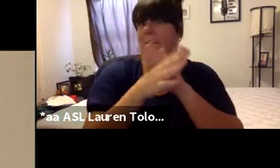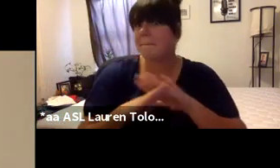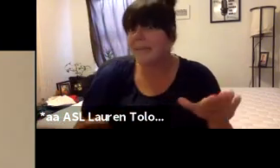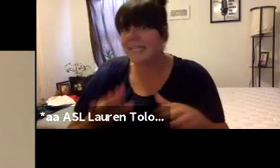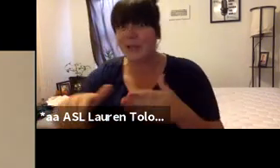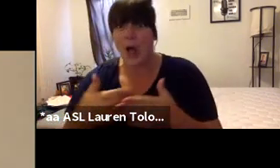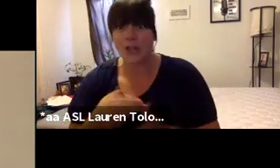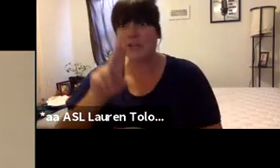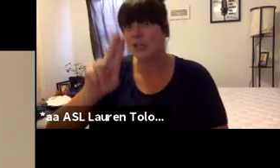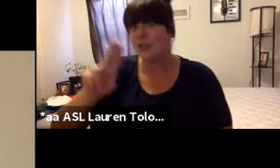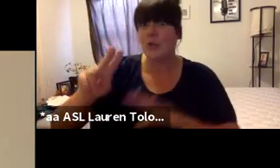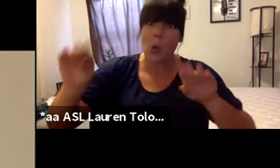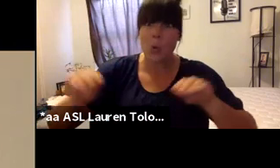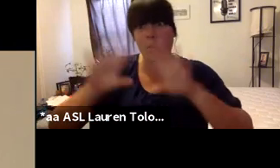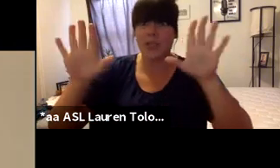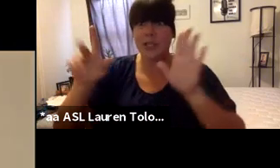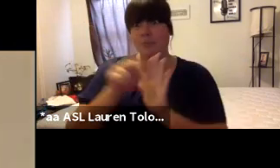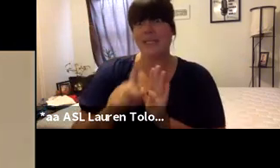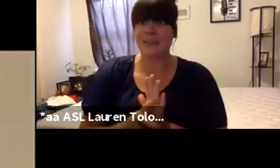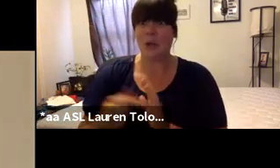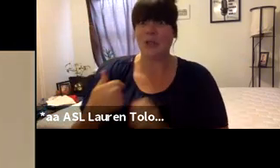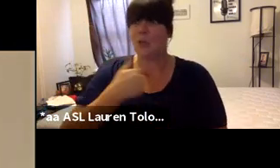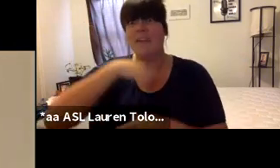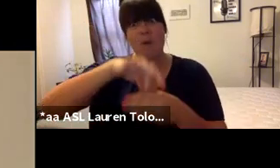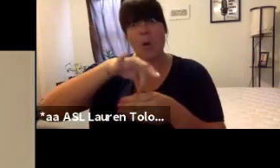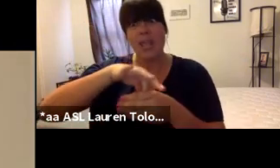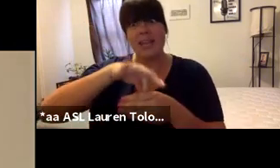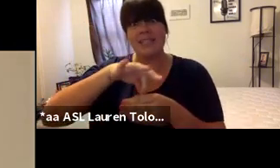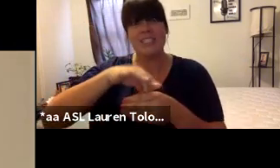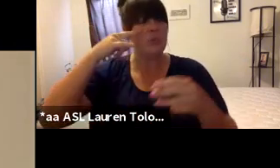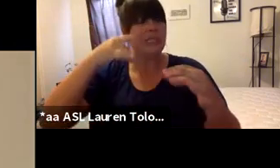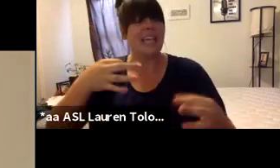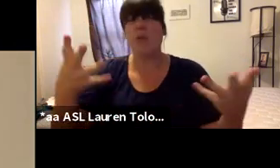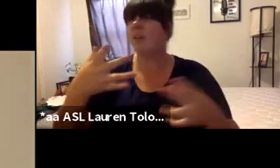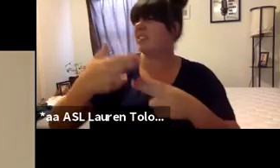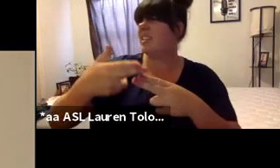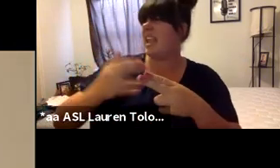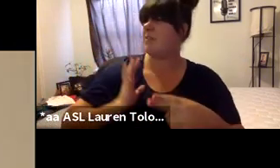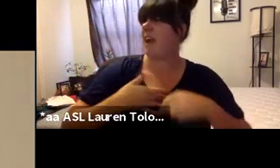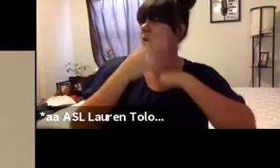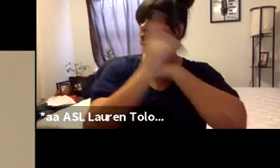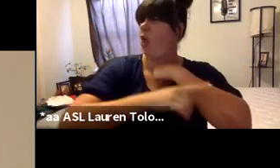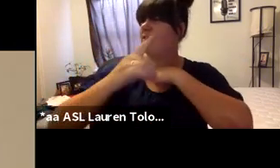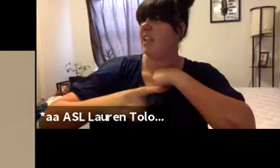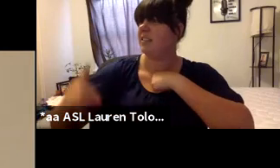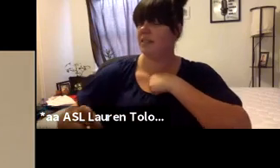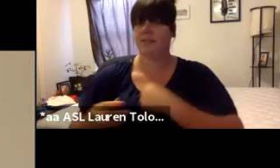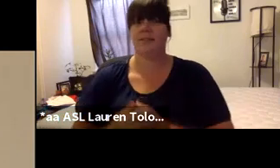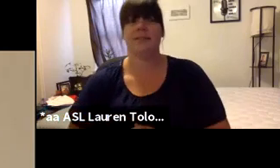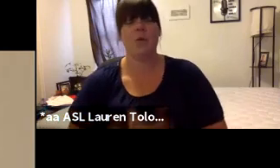Universalist wizard principles, we took a vote to decide what the name of our dolphin would be. So we included